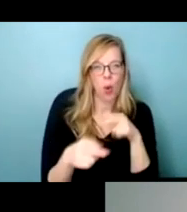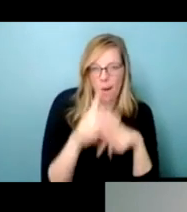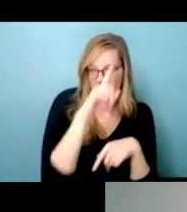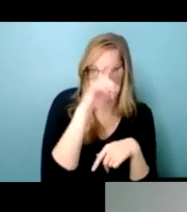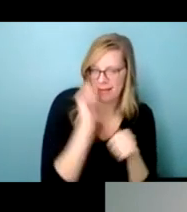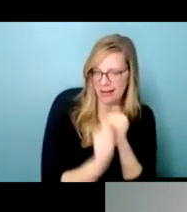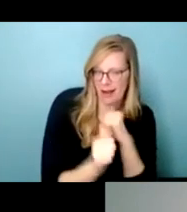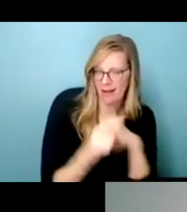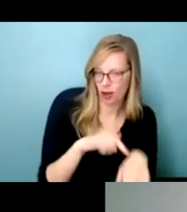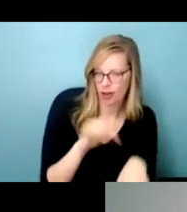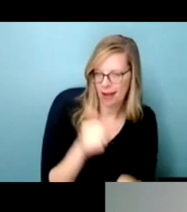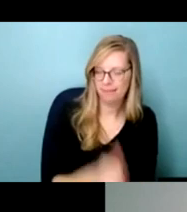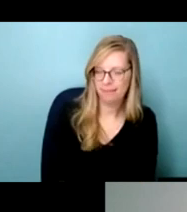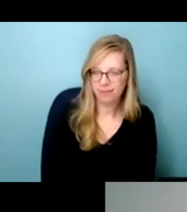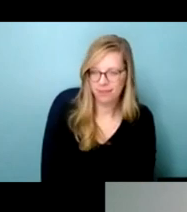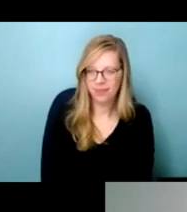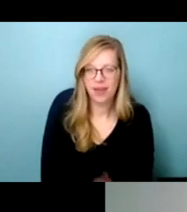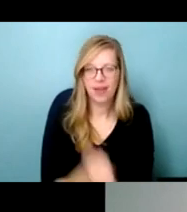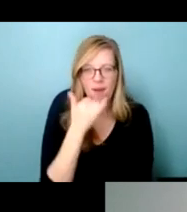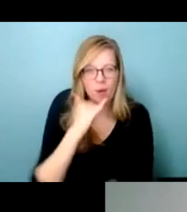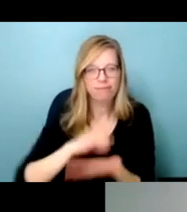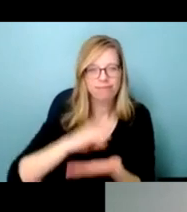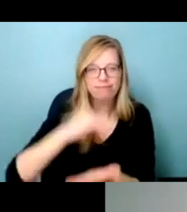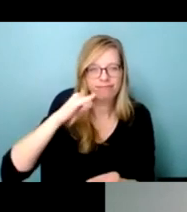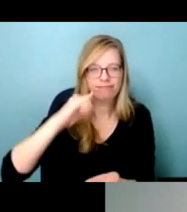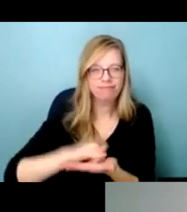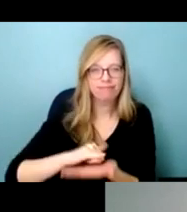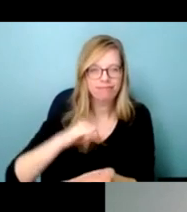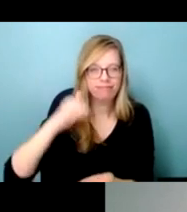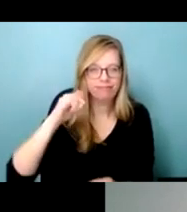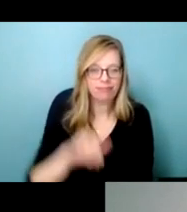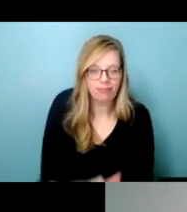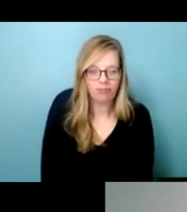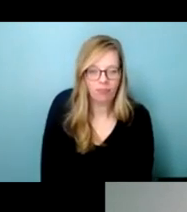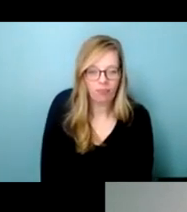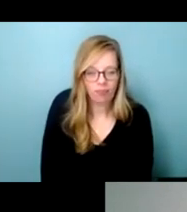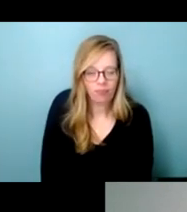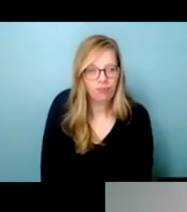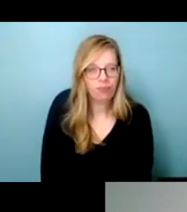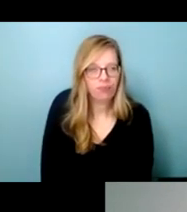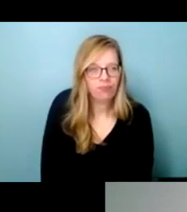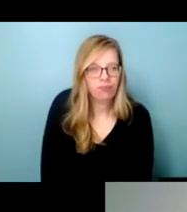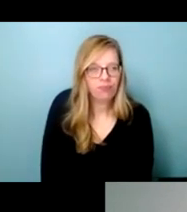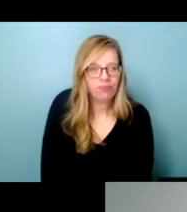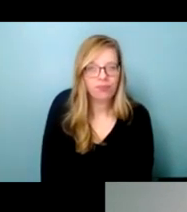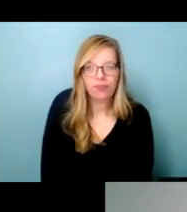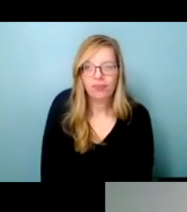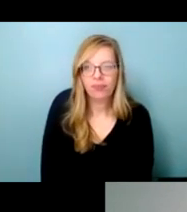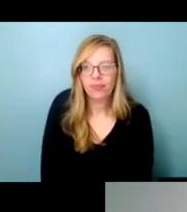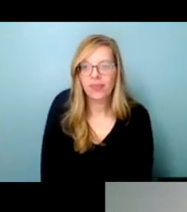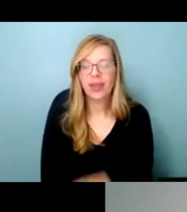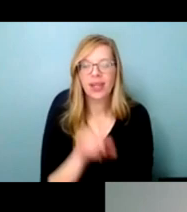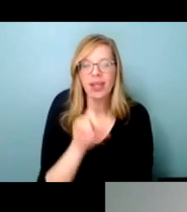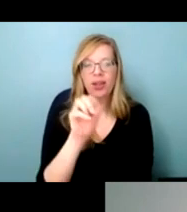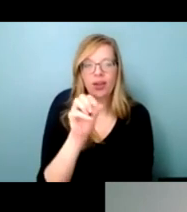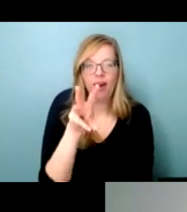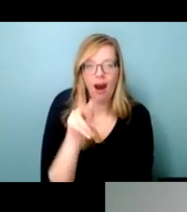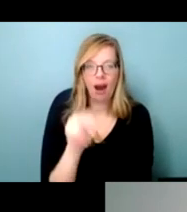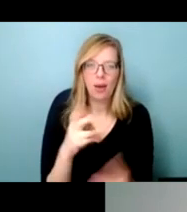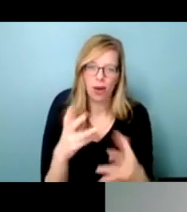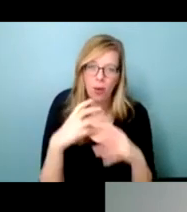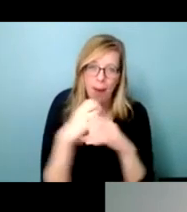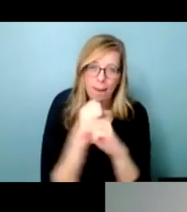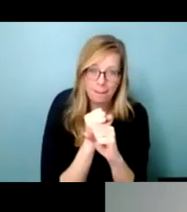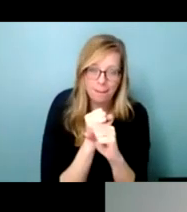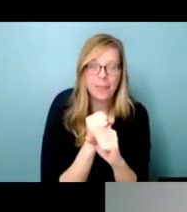Bye. Wonderful. Well, I'm just going to wrap up by saying thank you so much